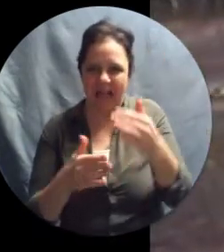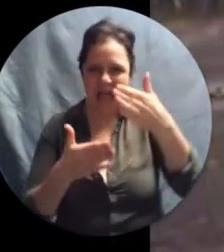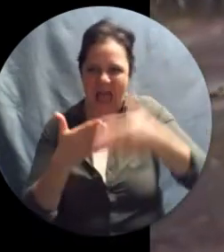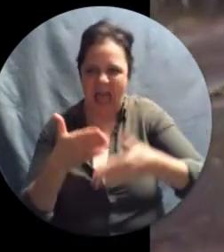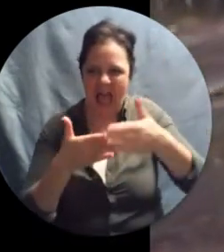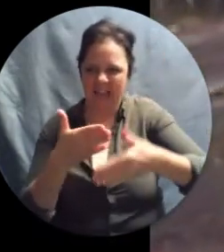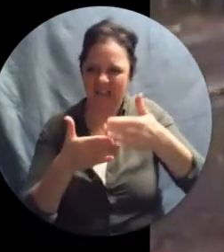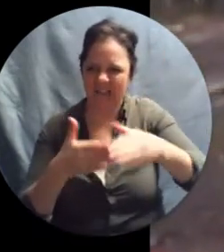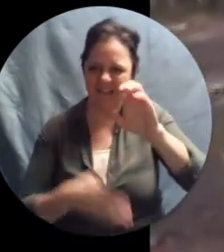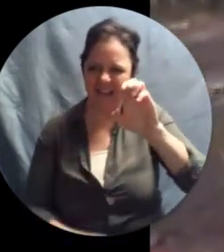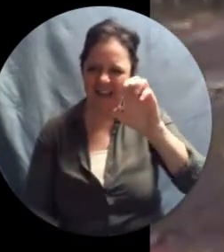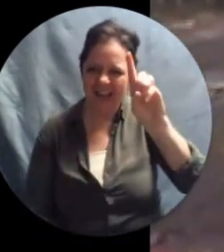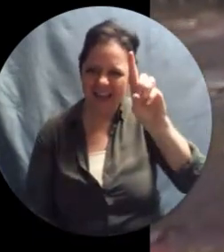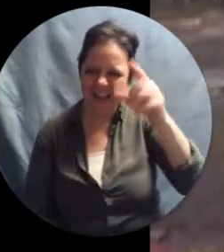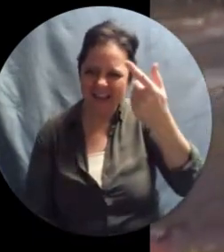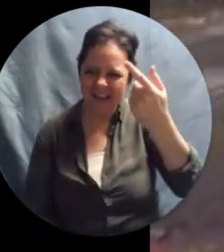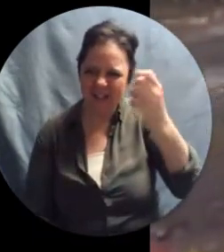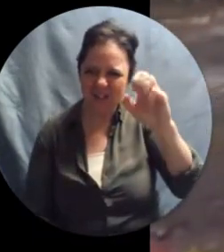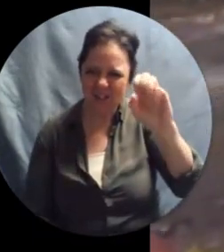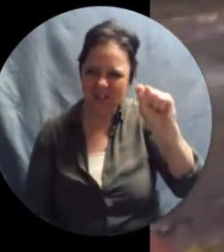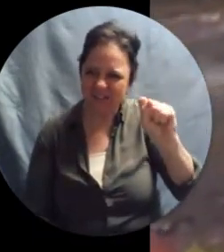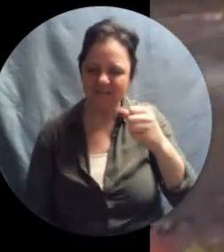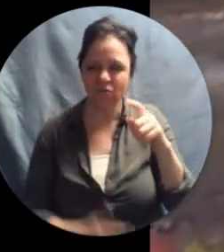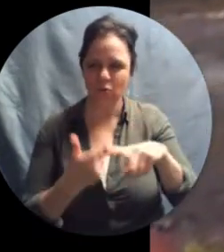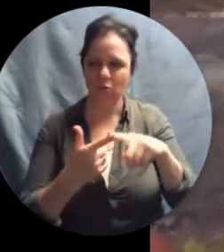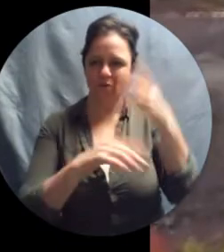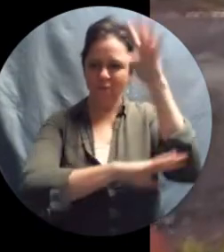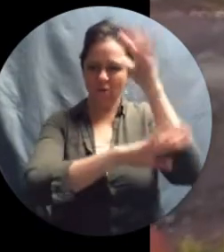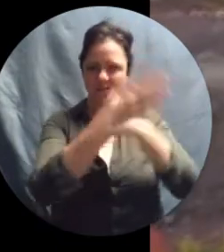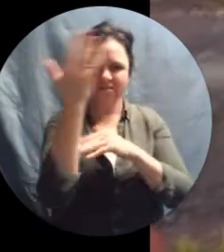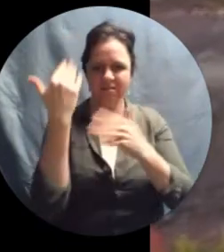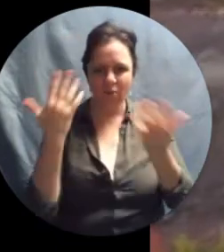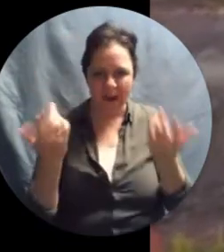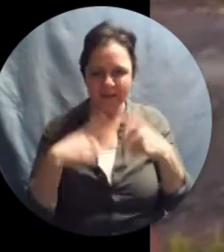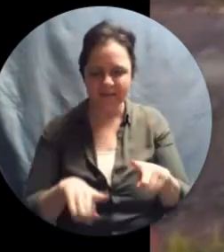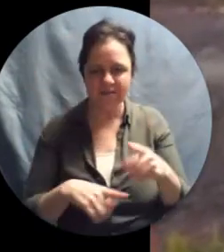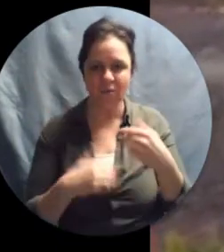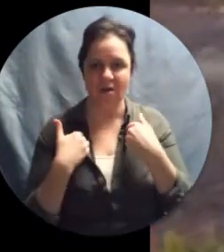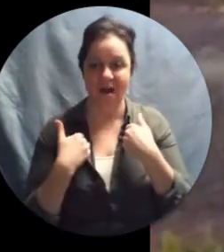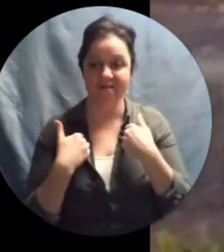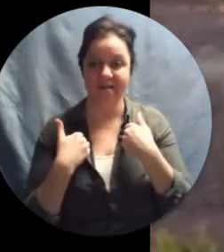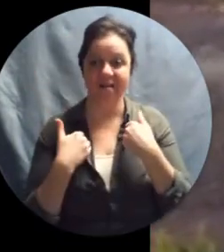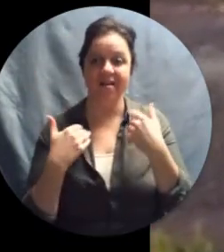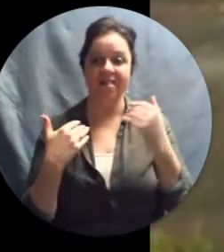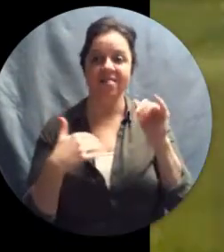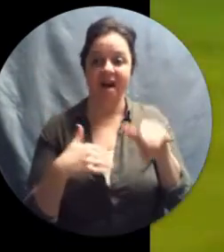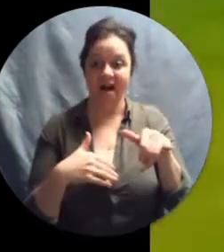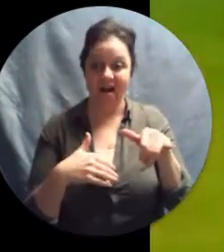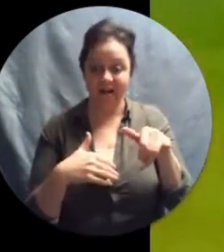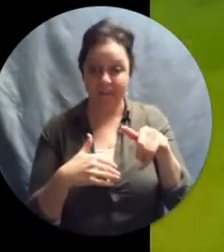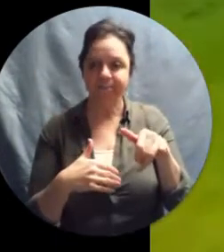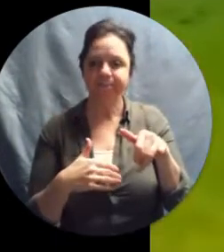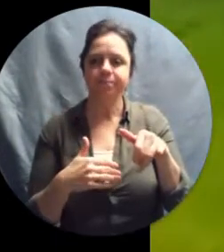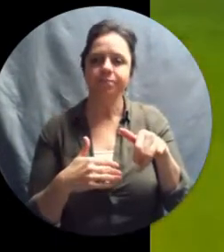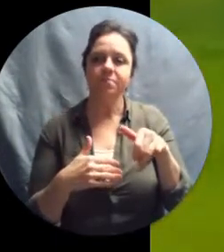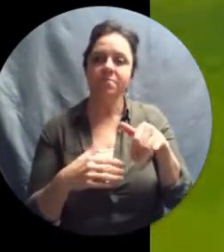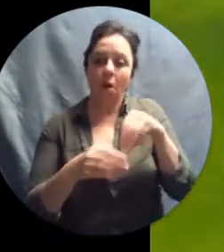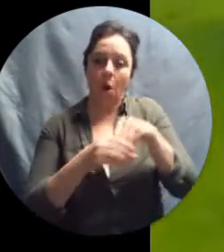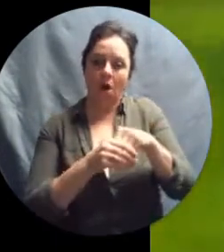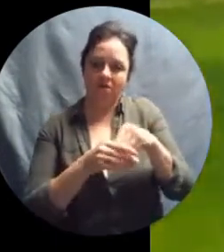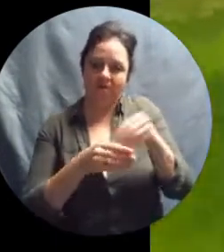is basically kind of like an edge factor that happens when you have habitat fragmentation. Along the